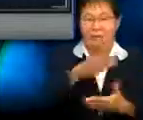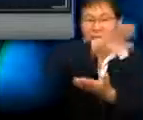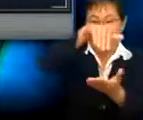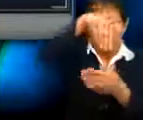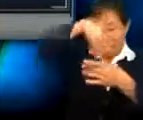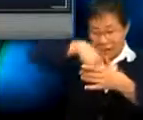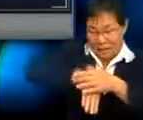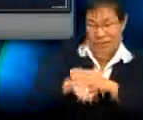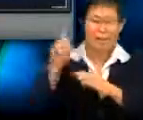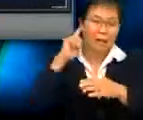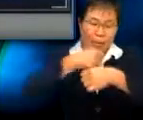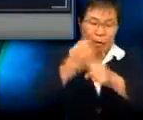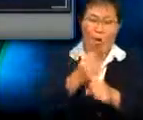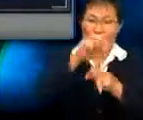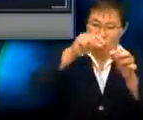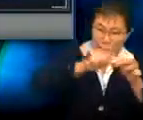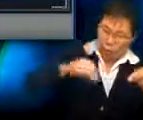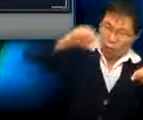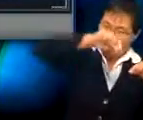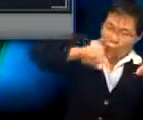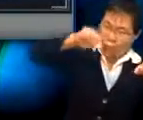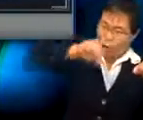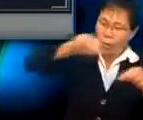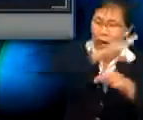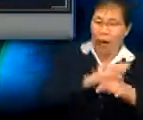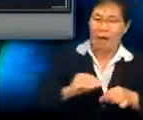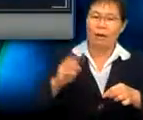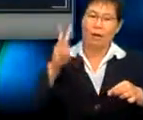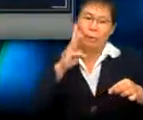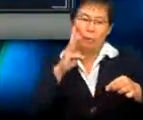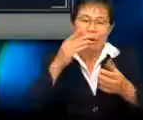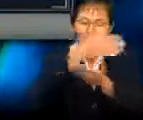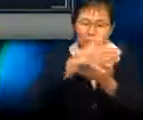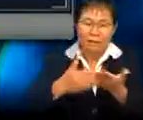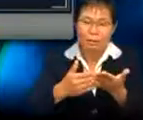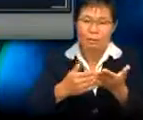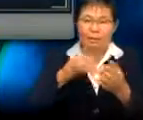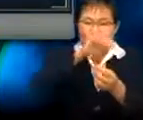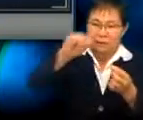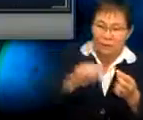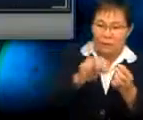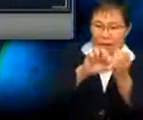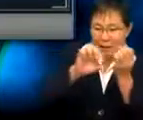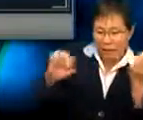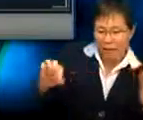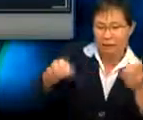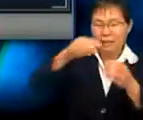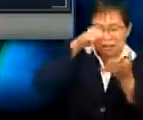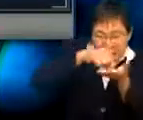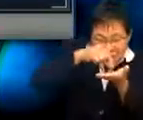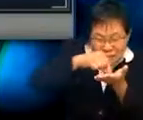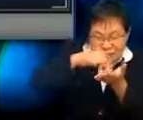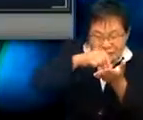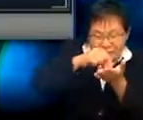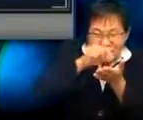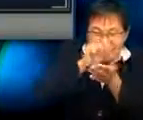The inner ear is made up of the cochlea and 3 fluid-filled semicircular canals. Tiny hairs